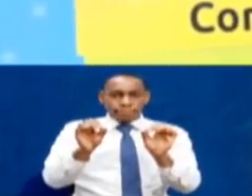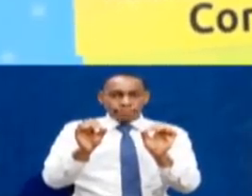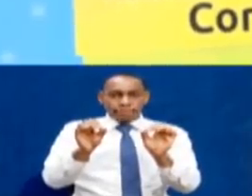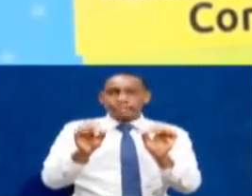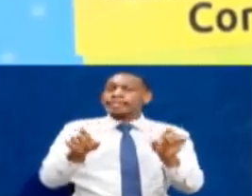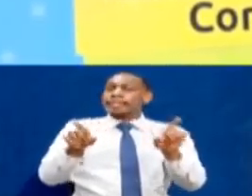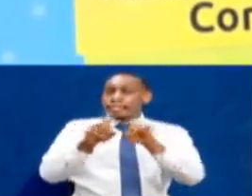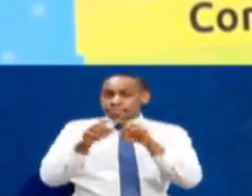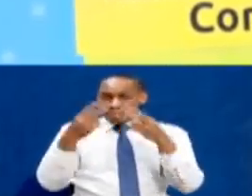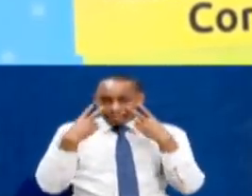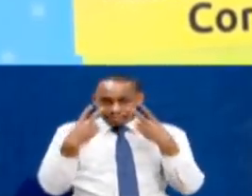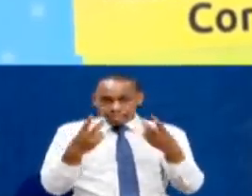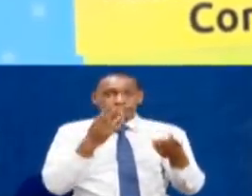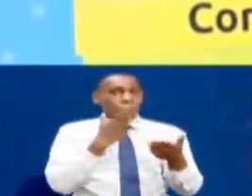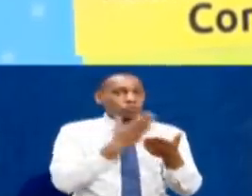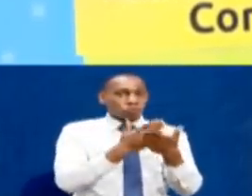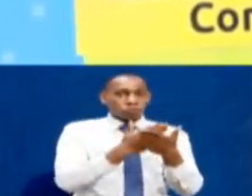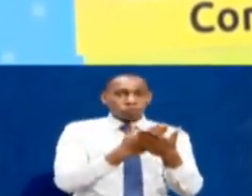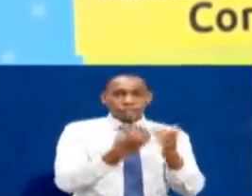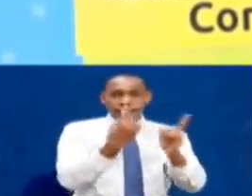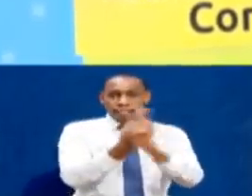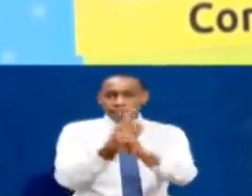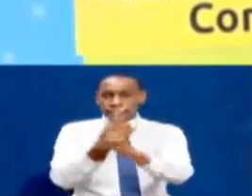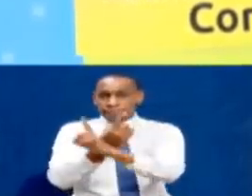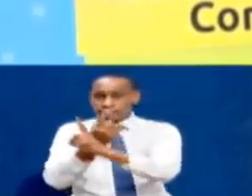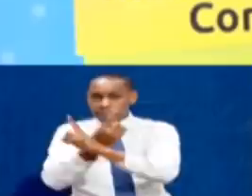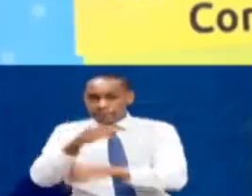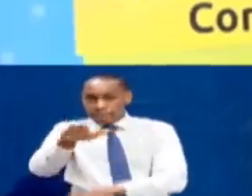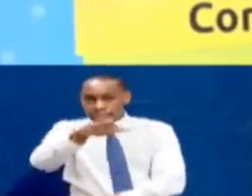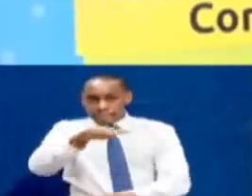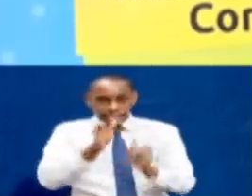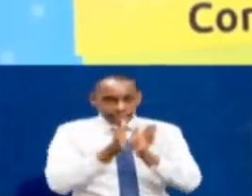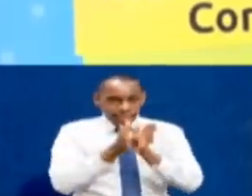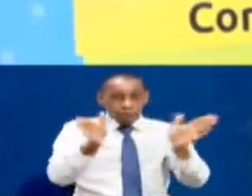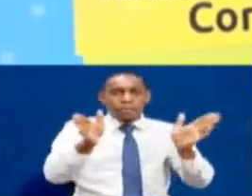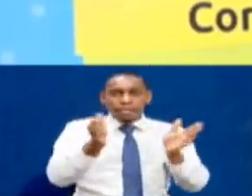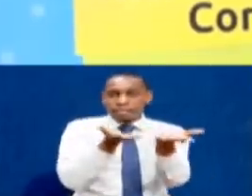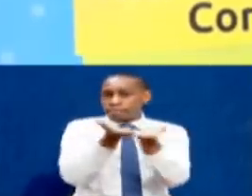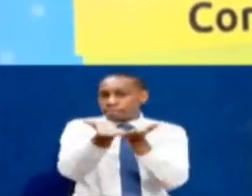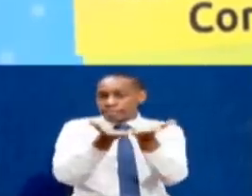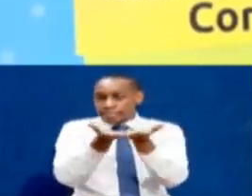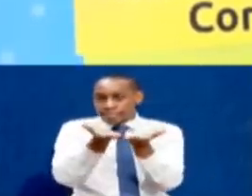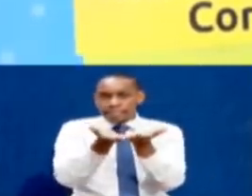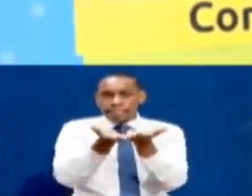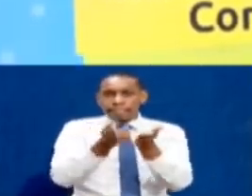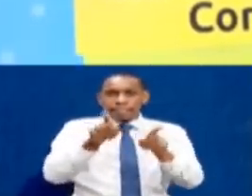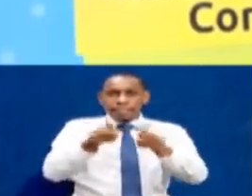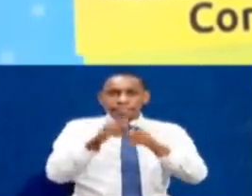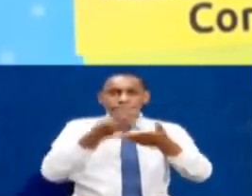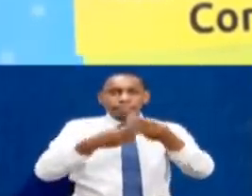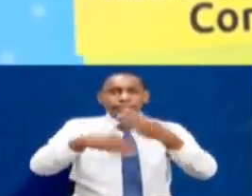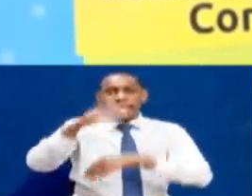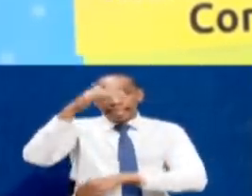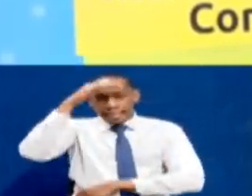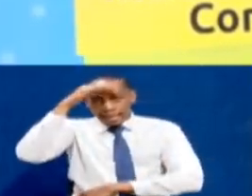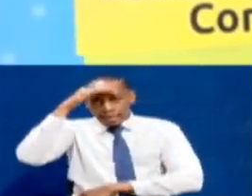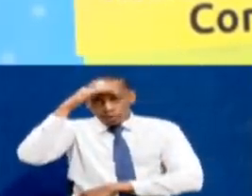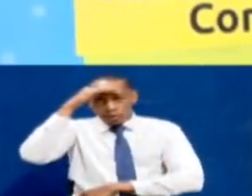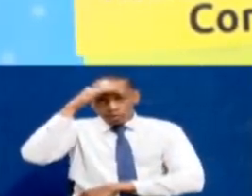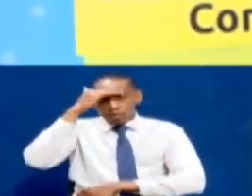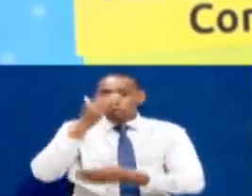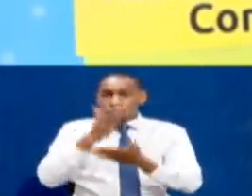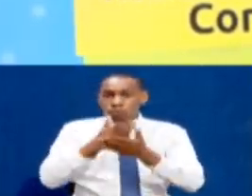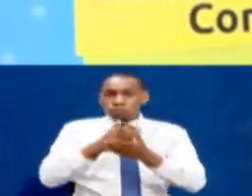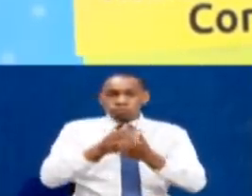And we have also noted that various facilities opening for business and selling alcohol are on